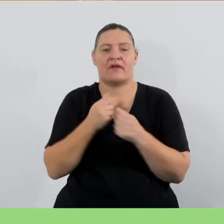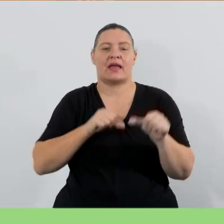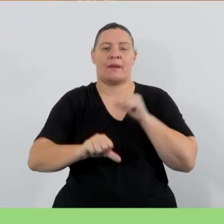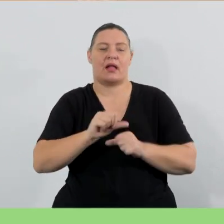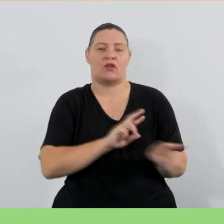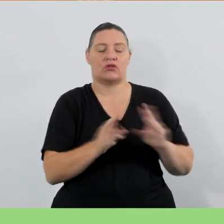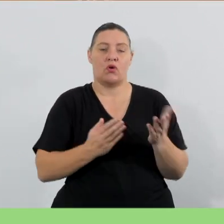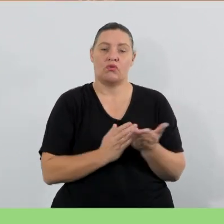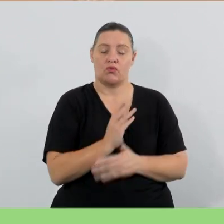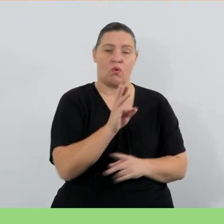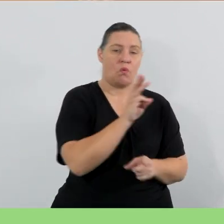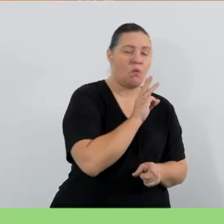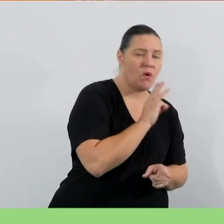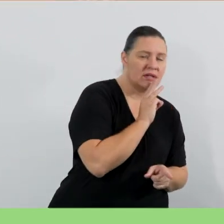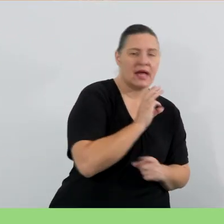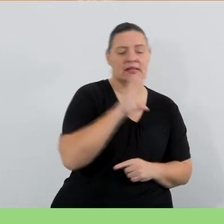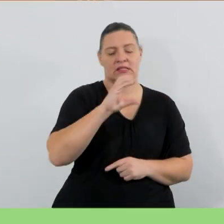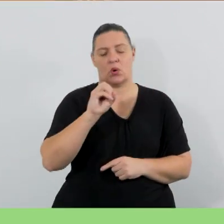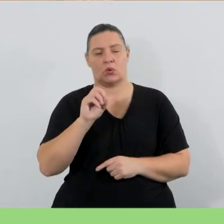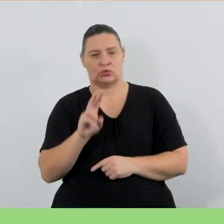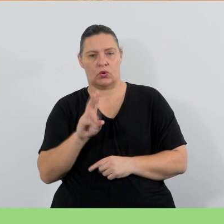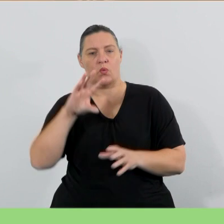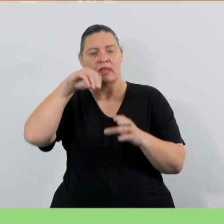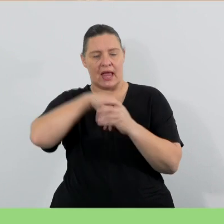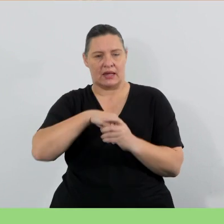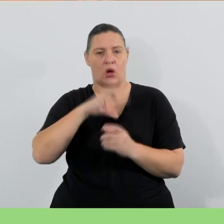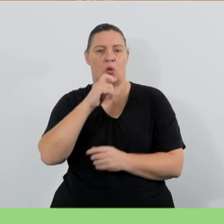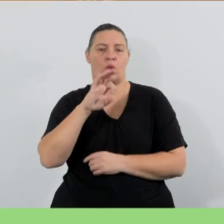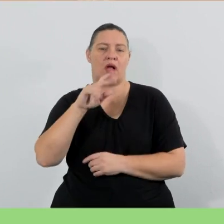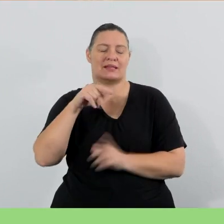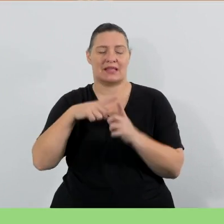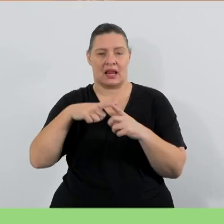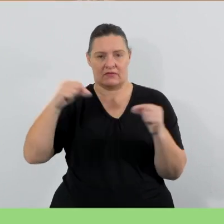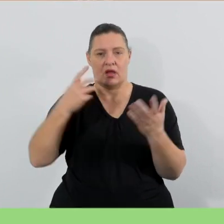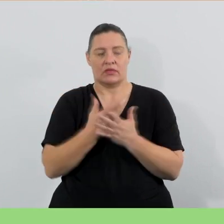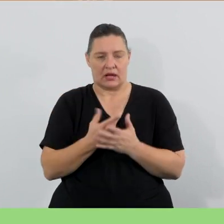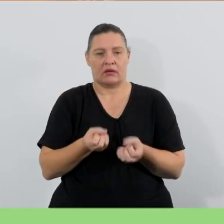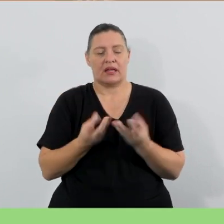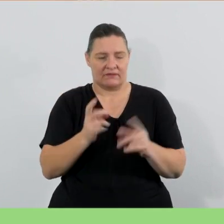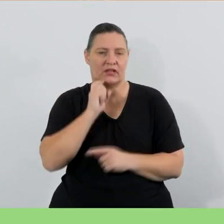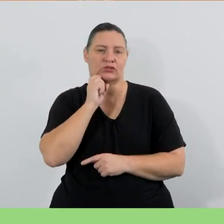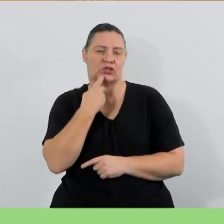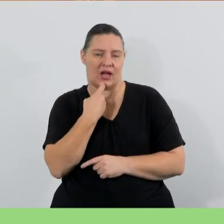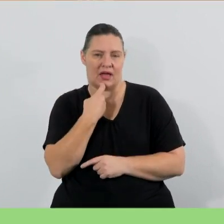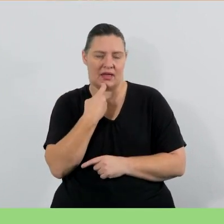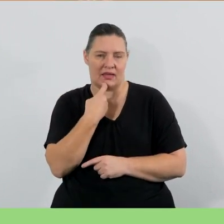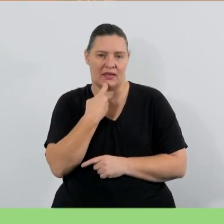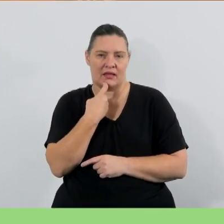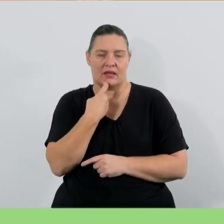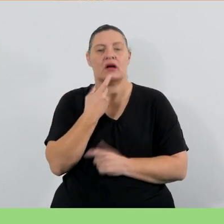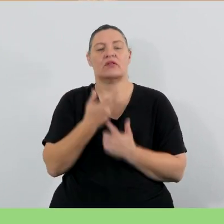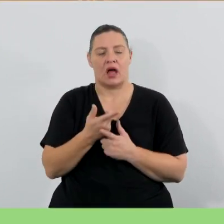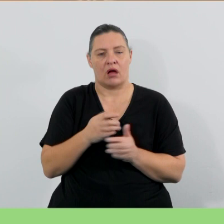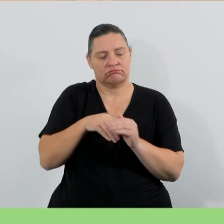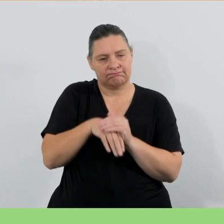reaction between water and carbon dioxide in the chloroplast to produce glucose, which is a type of sugar that